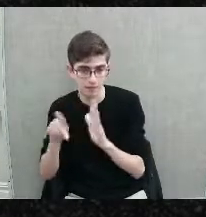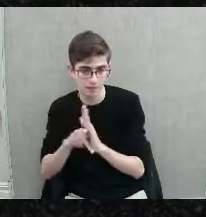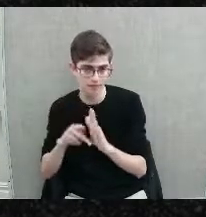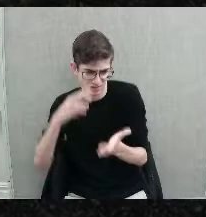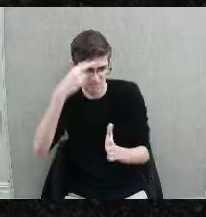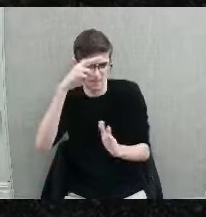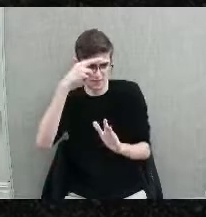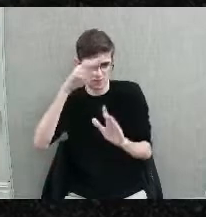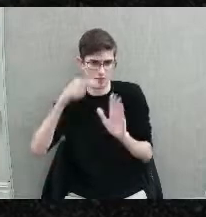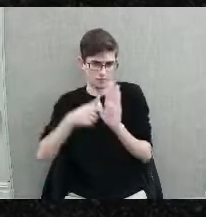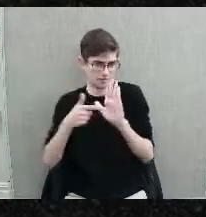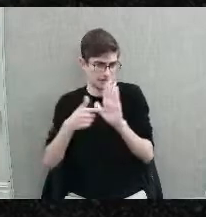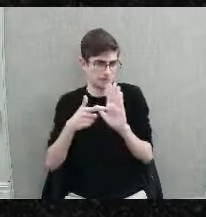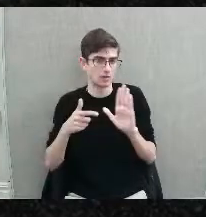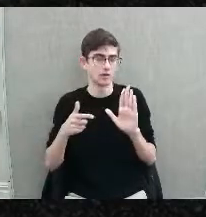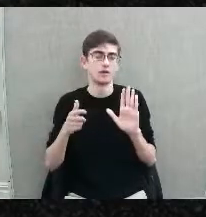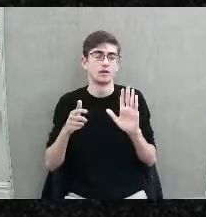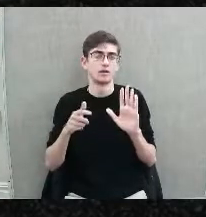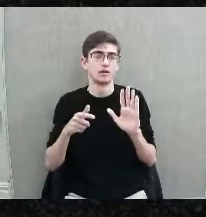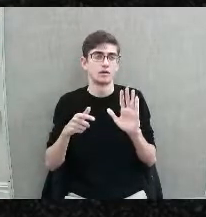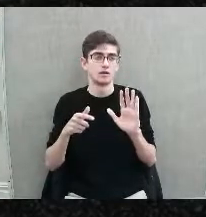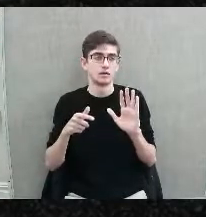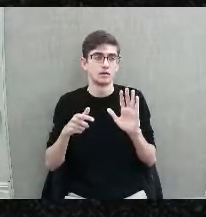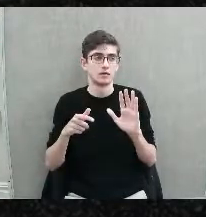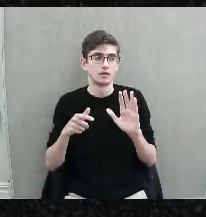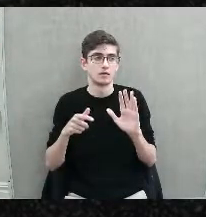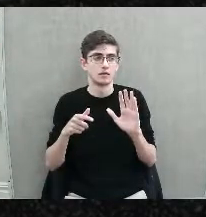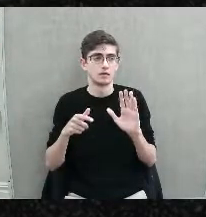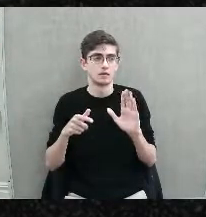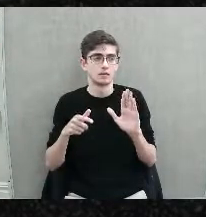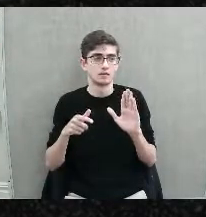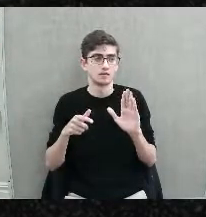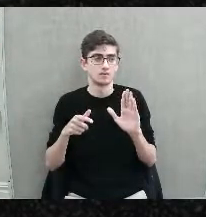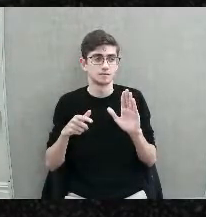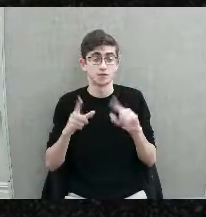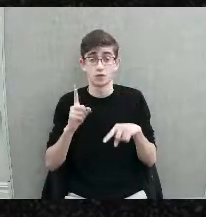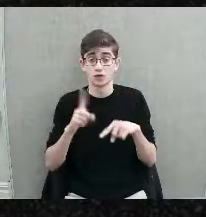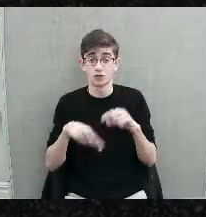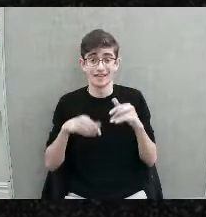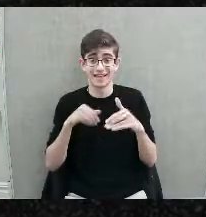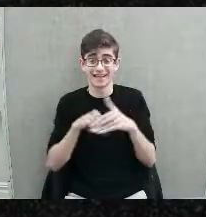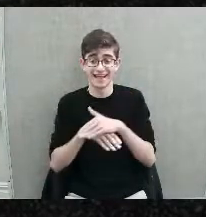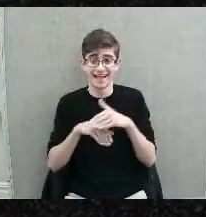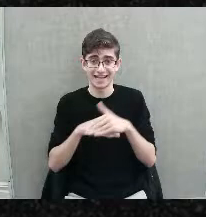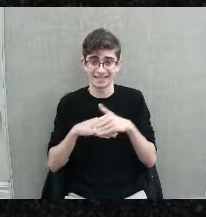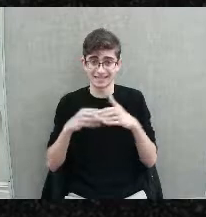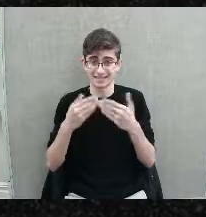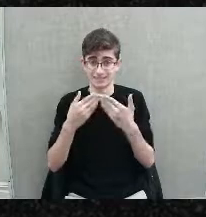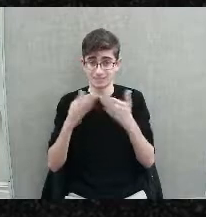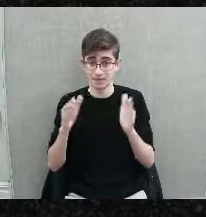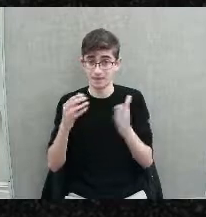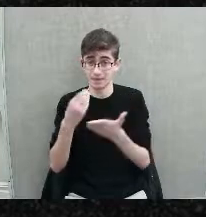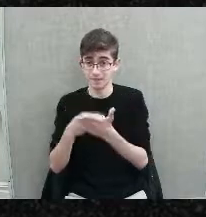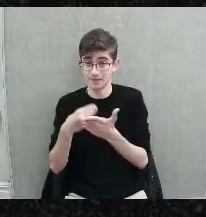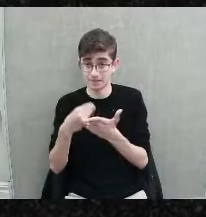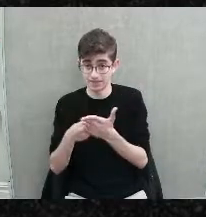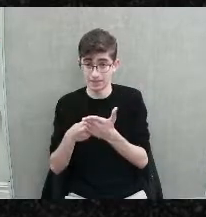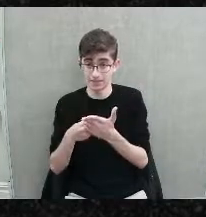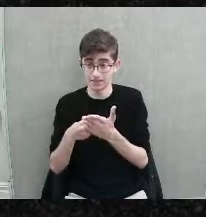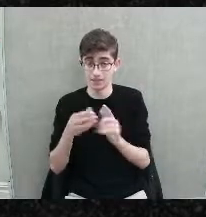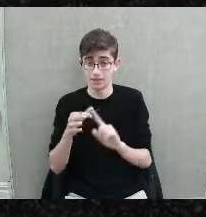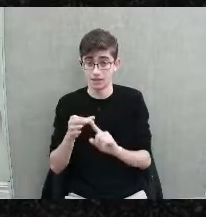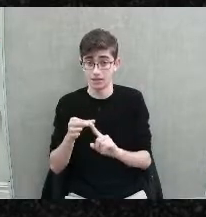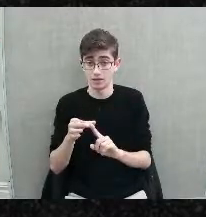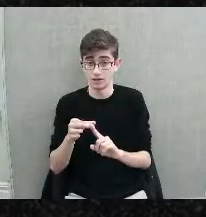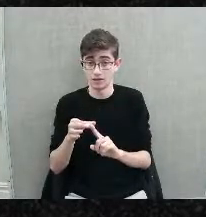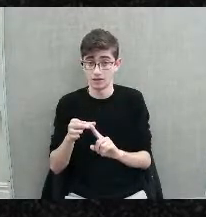Mexico, you can have access to the public listening and to the public funds only in